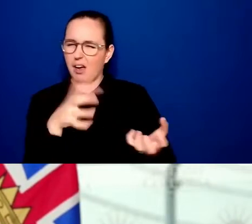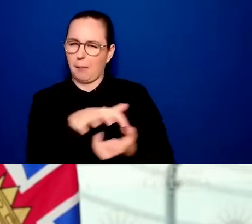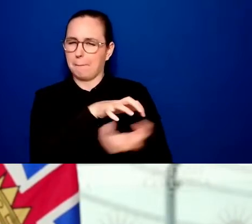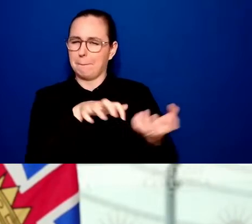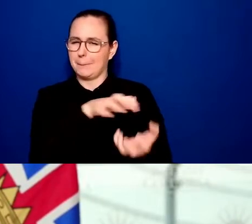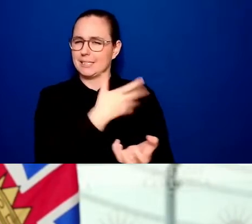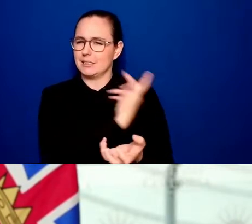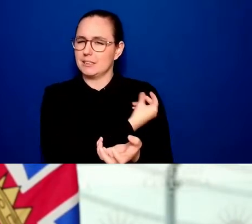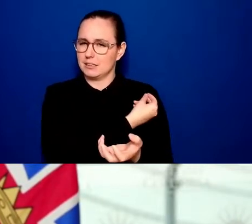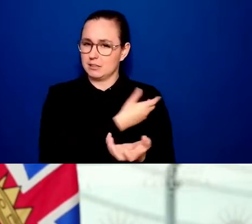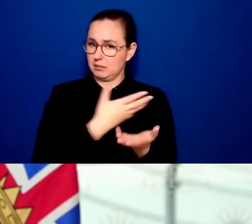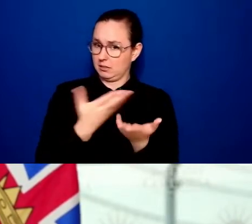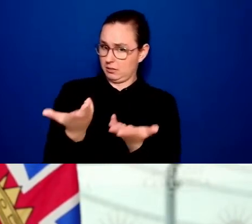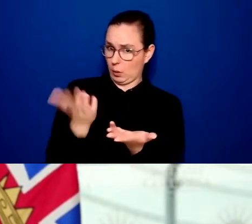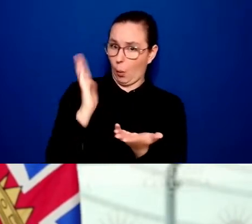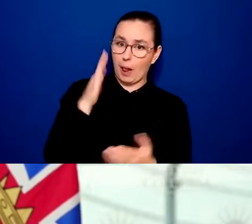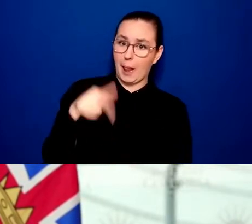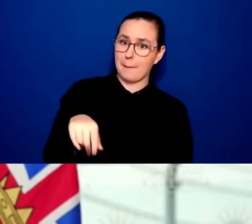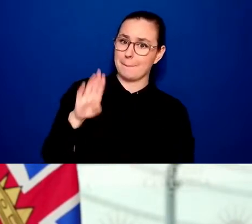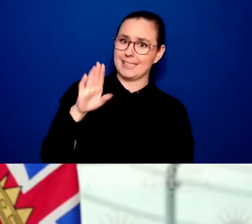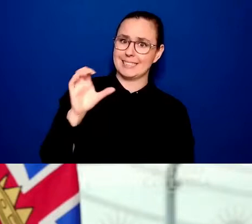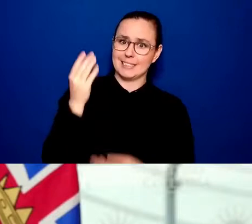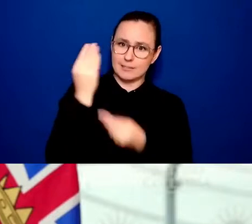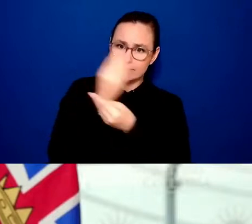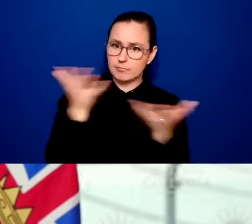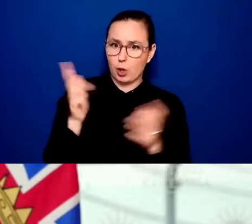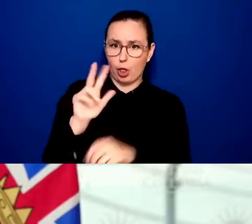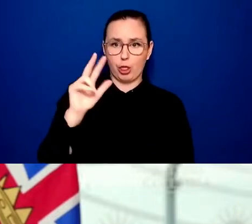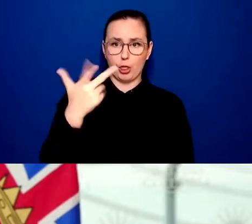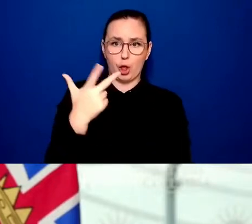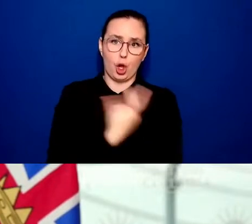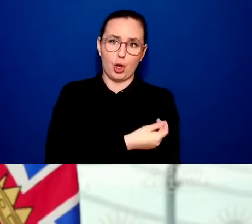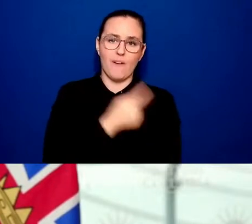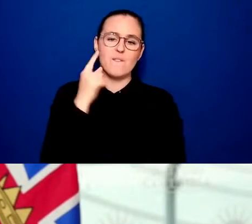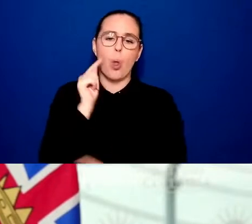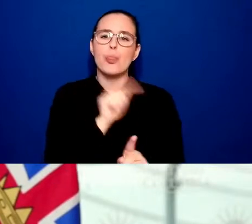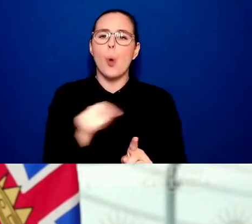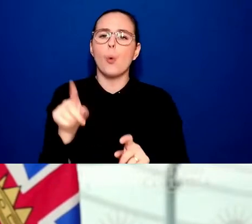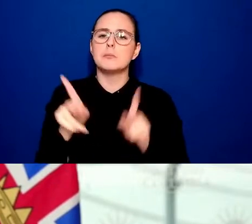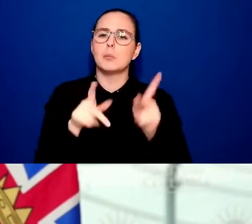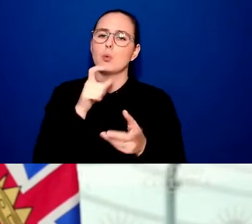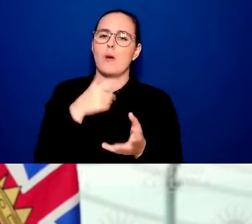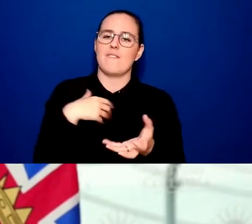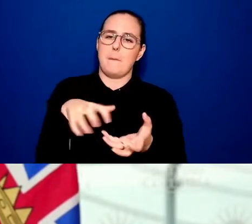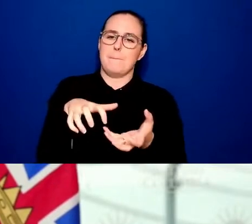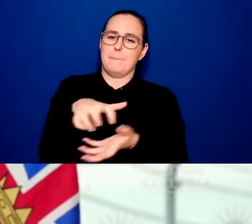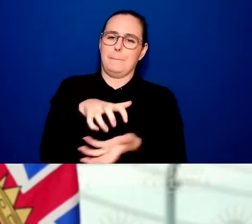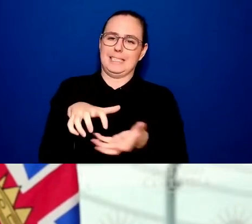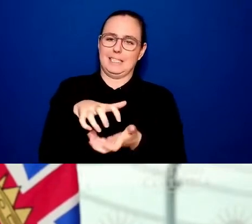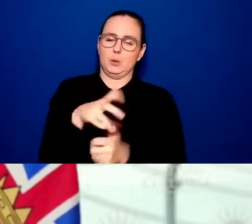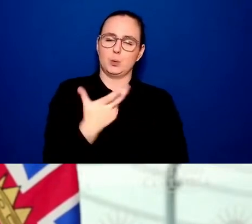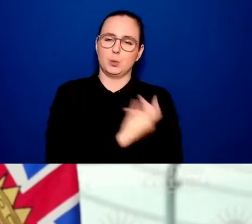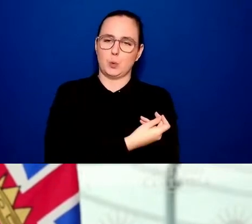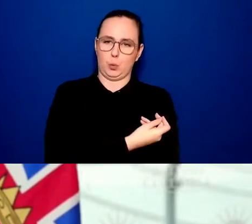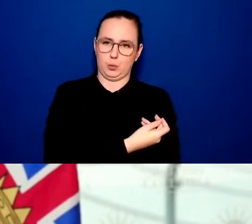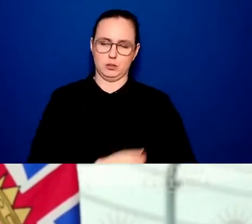so that people can more freely travel based on international guidelines? Yeah, so in terms